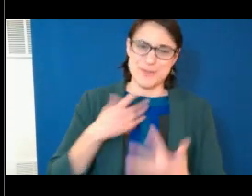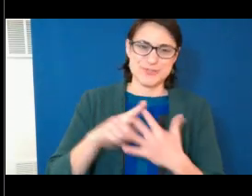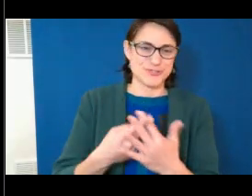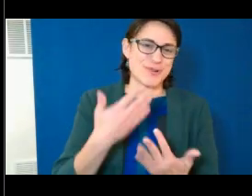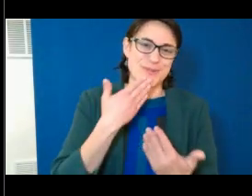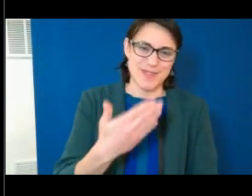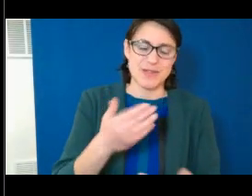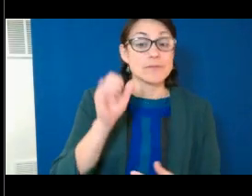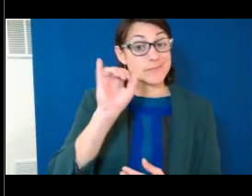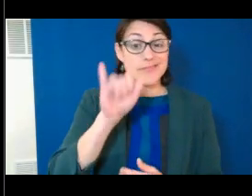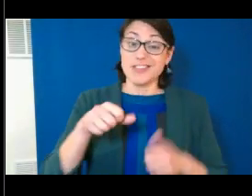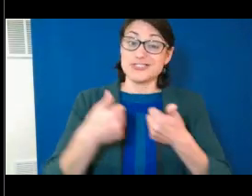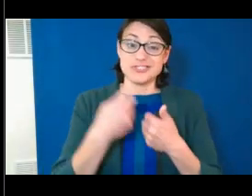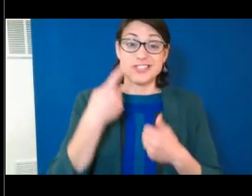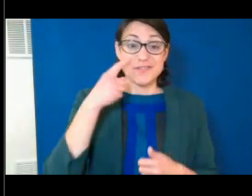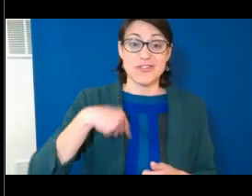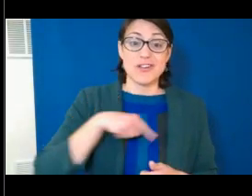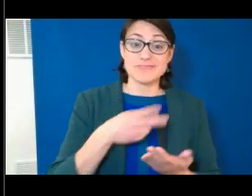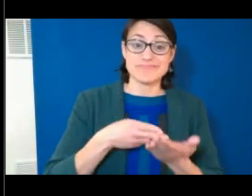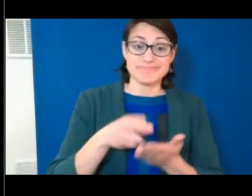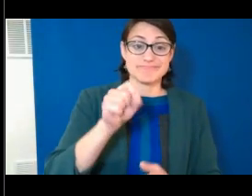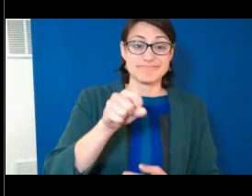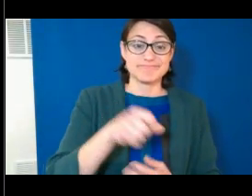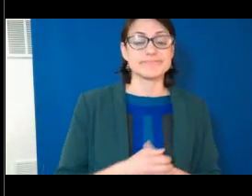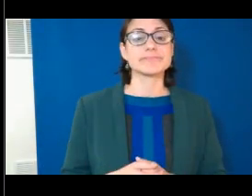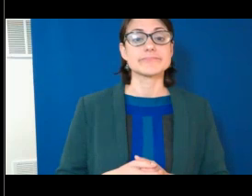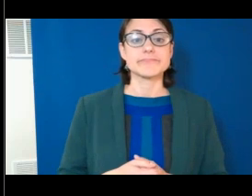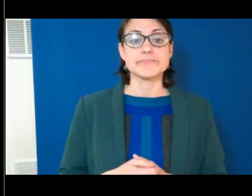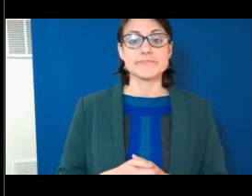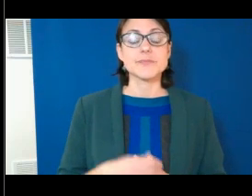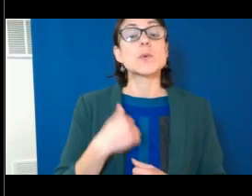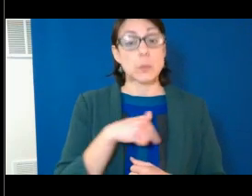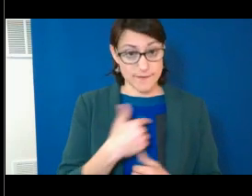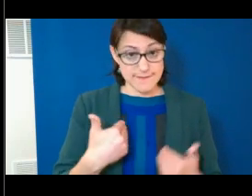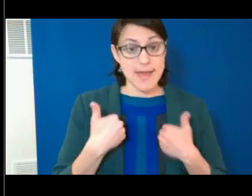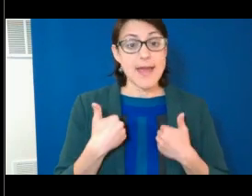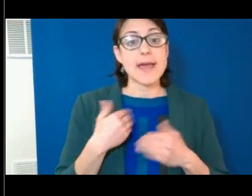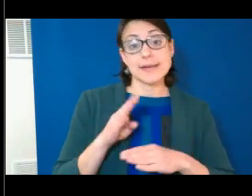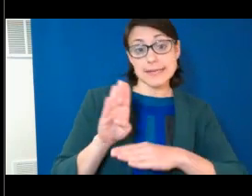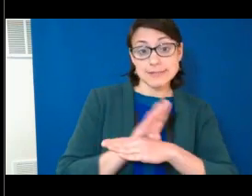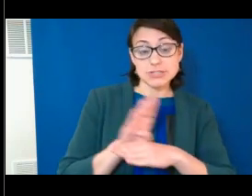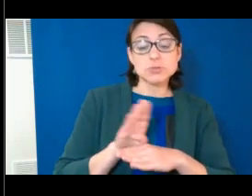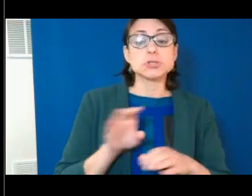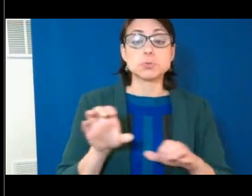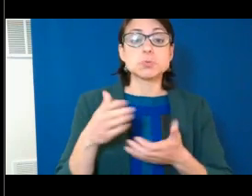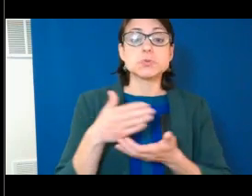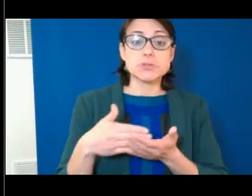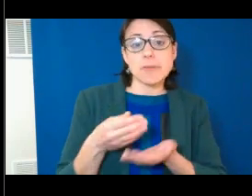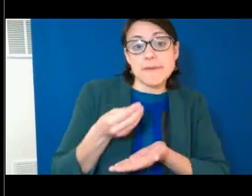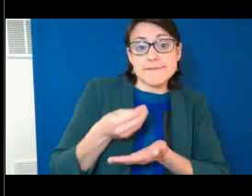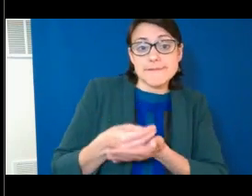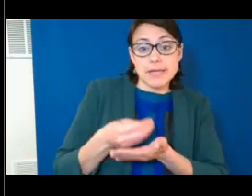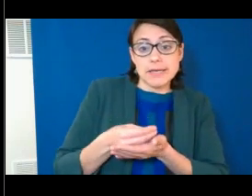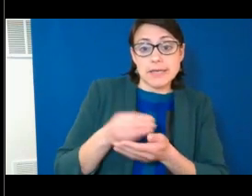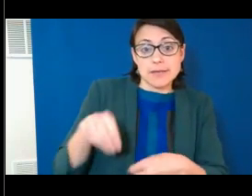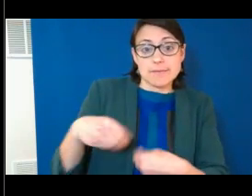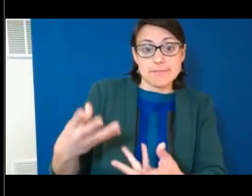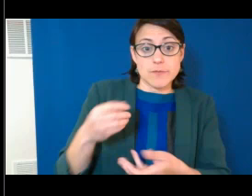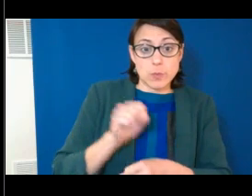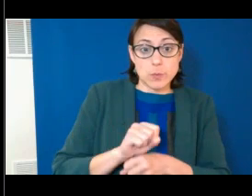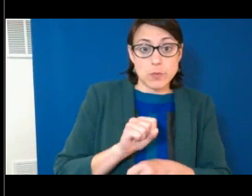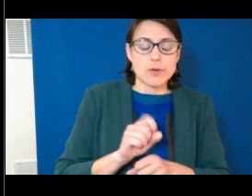us. So we have had industry do some funding work. So there's a